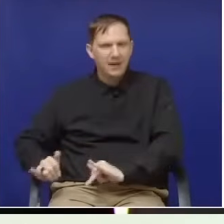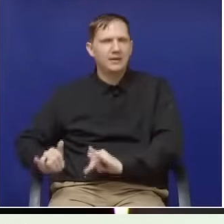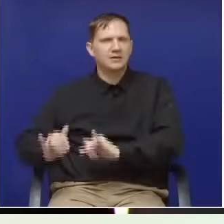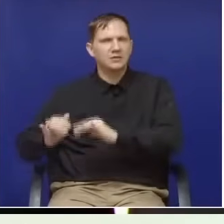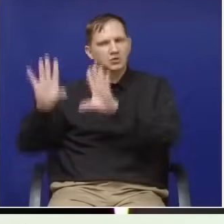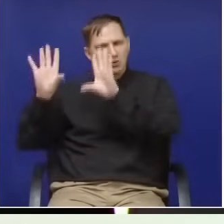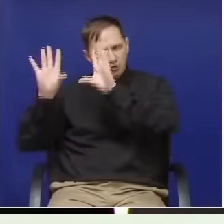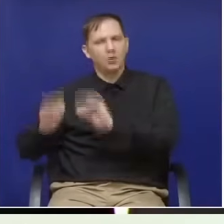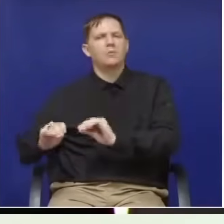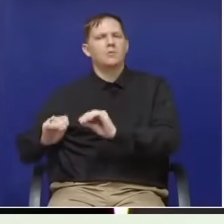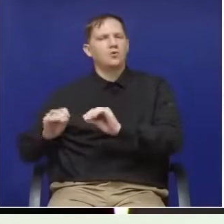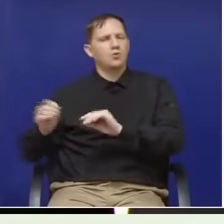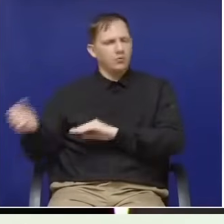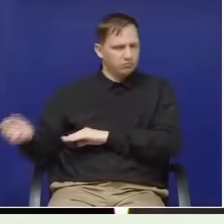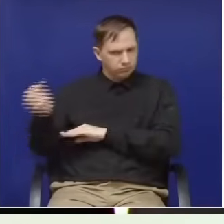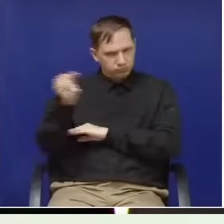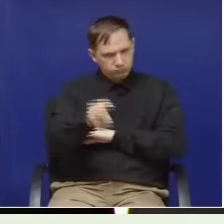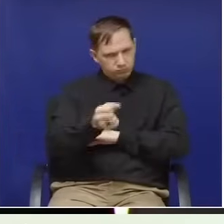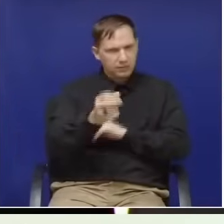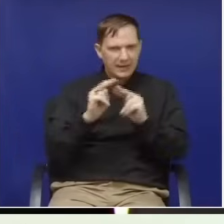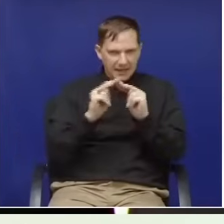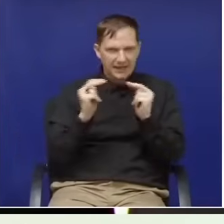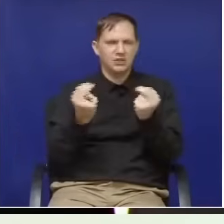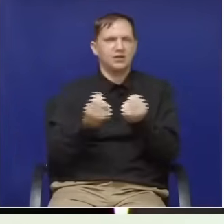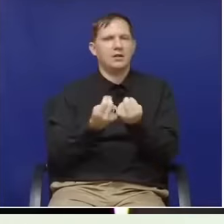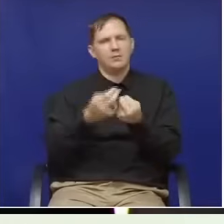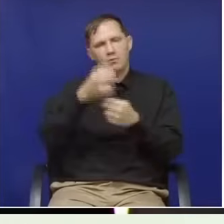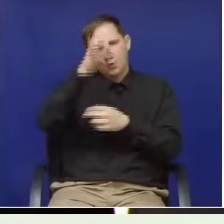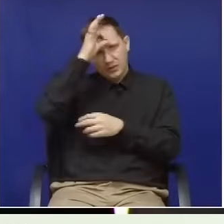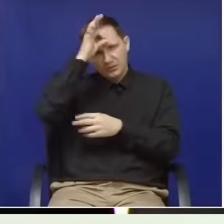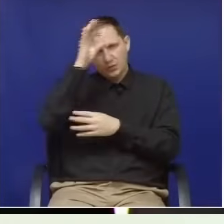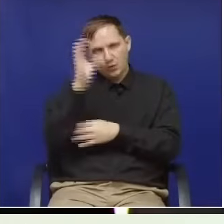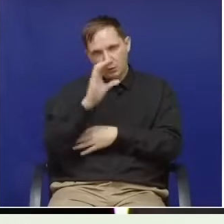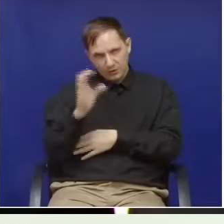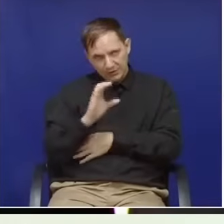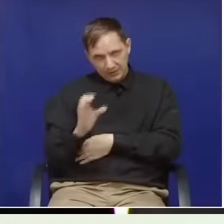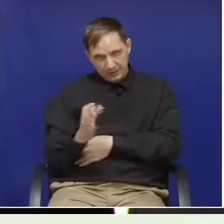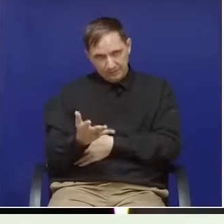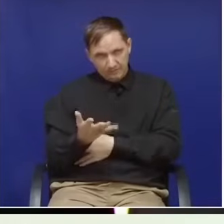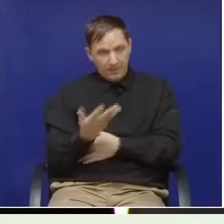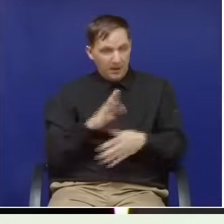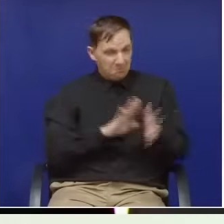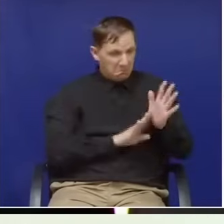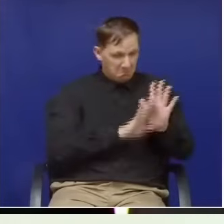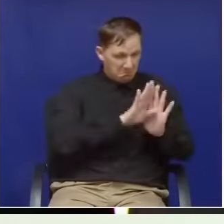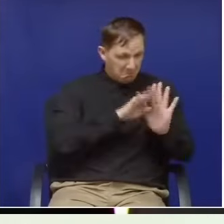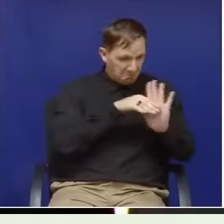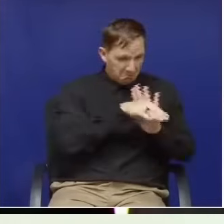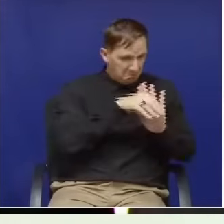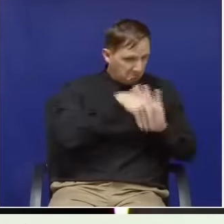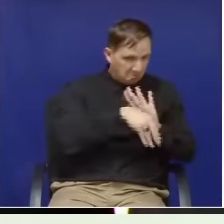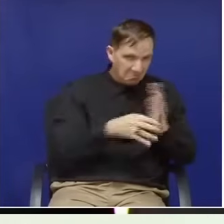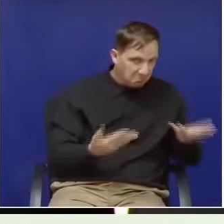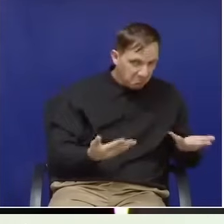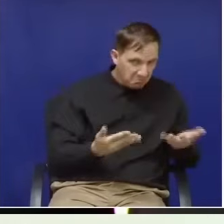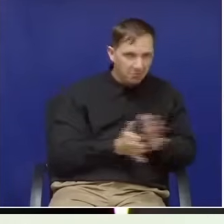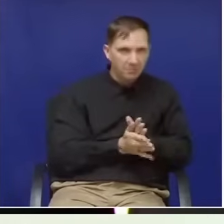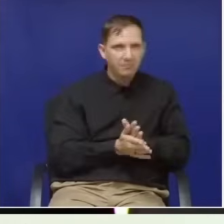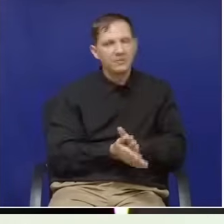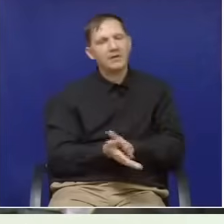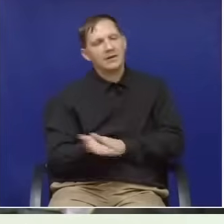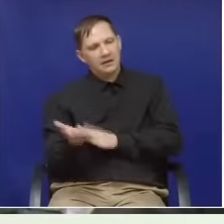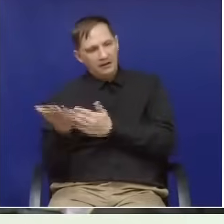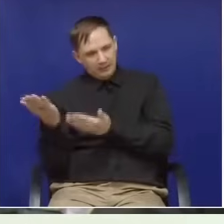in appointing the next National Police Commissioner, and how far are you on that process? Thank you very much. The Honourable Deputy